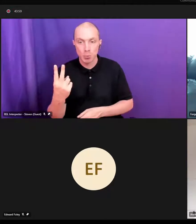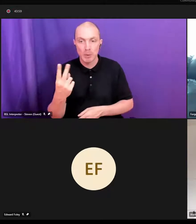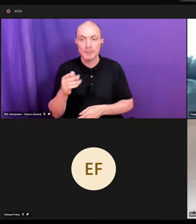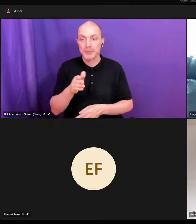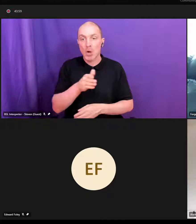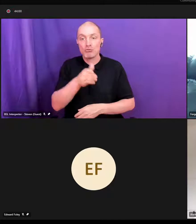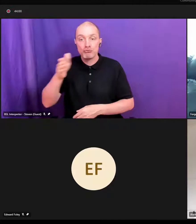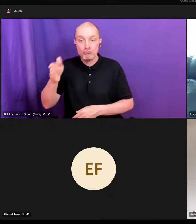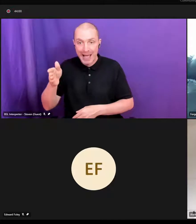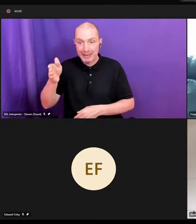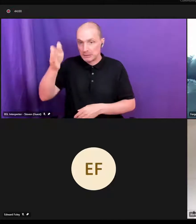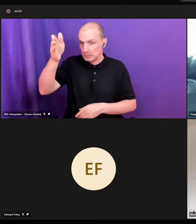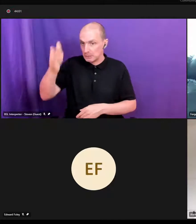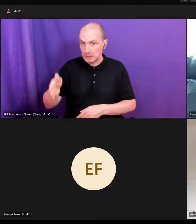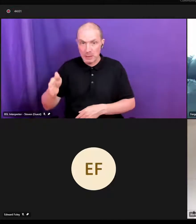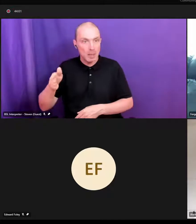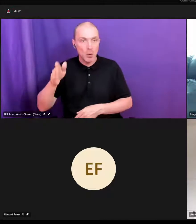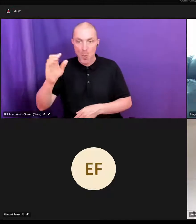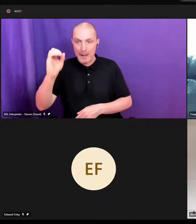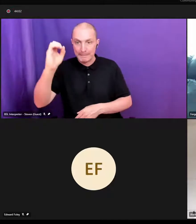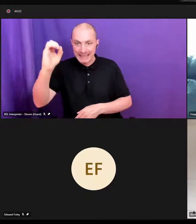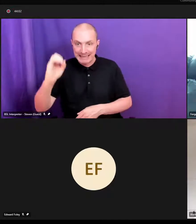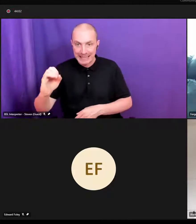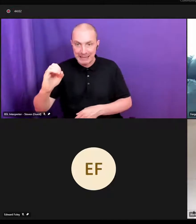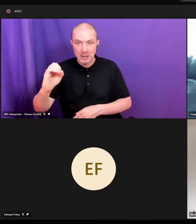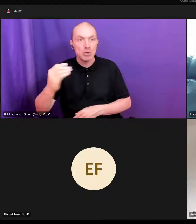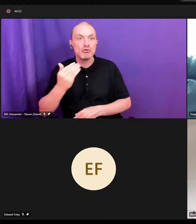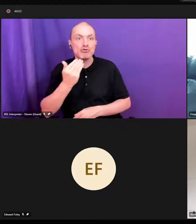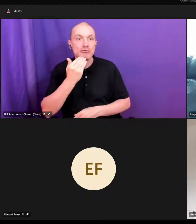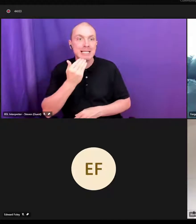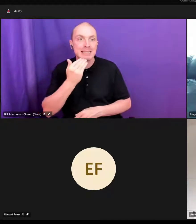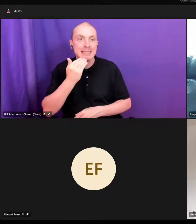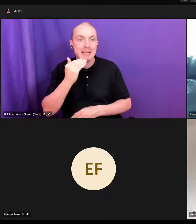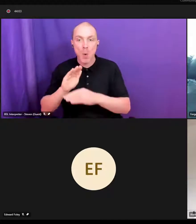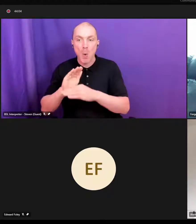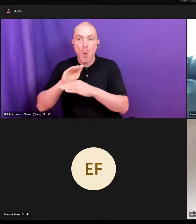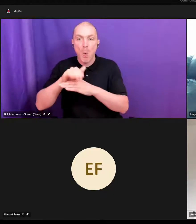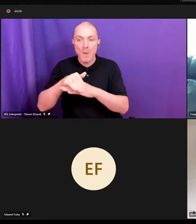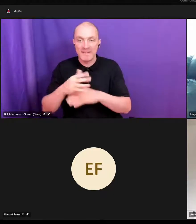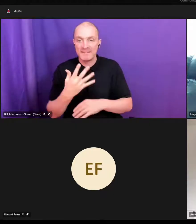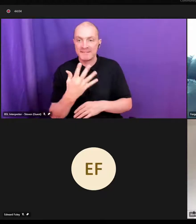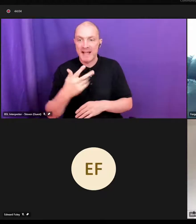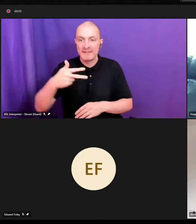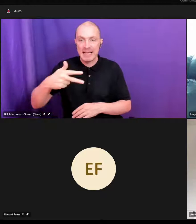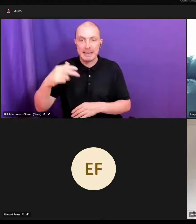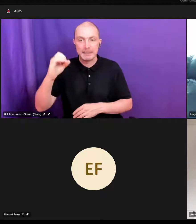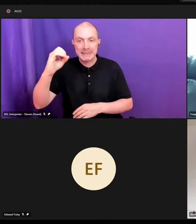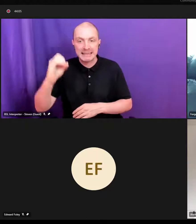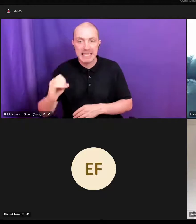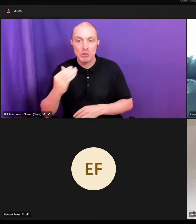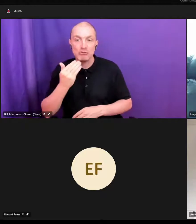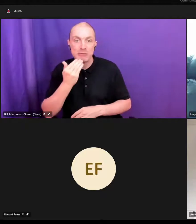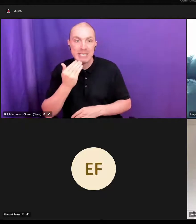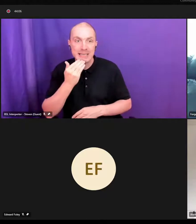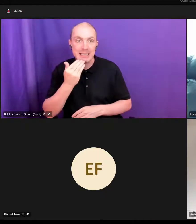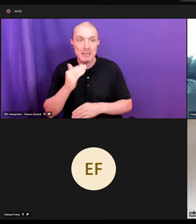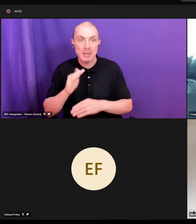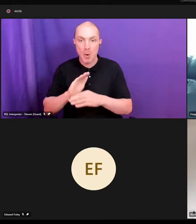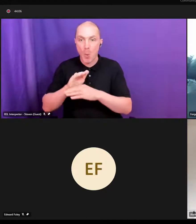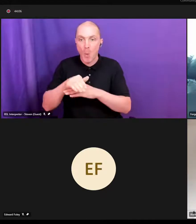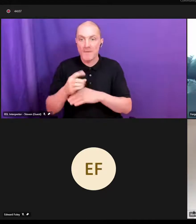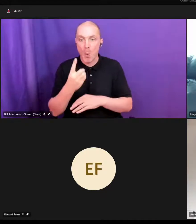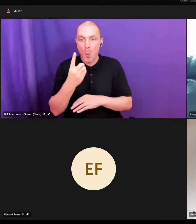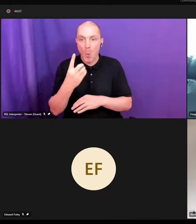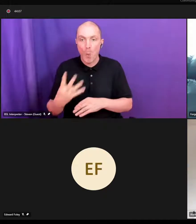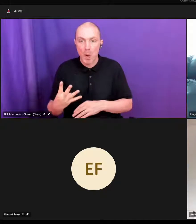you'll see the percentage of green, which is just over 58%, and just over a quarter sitting at